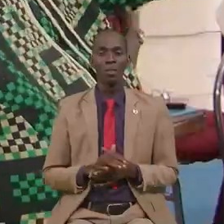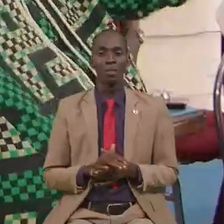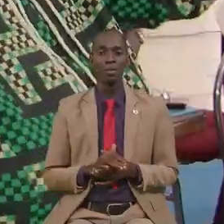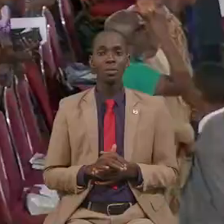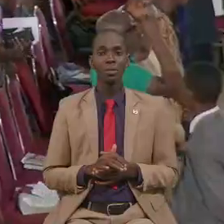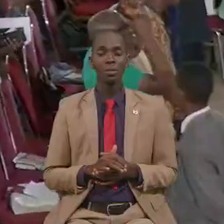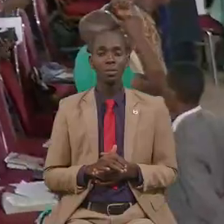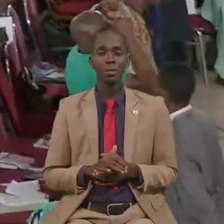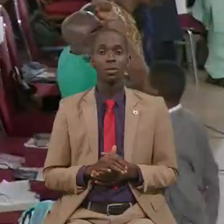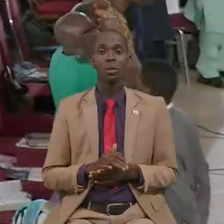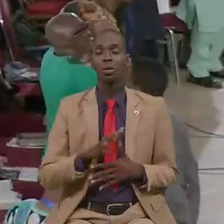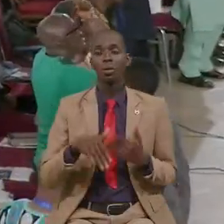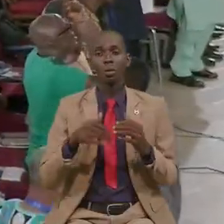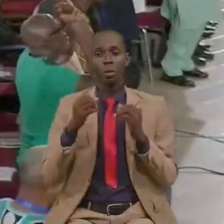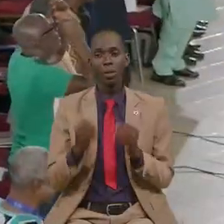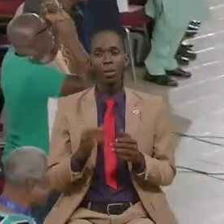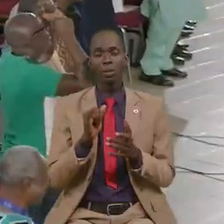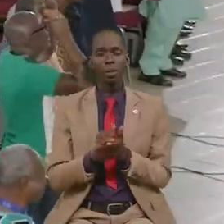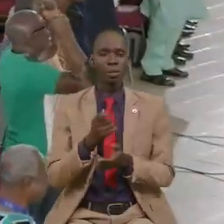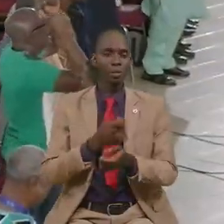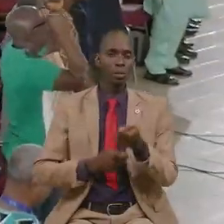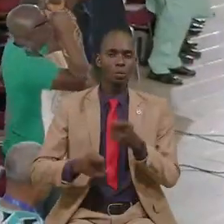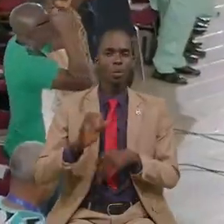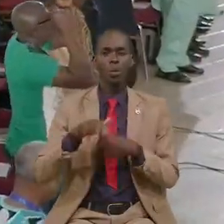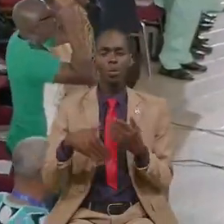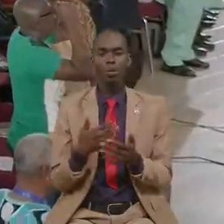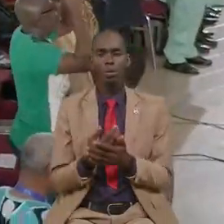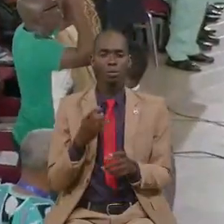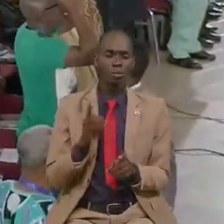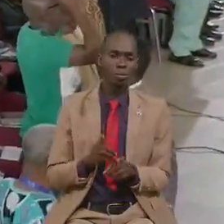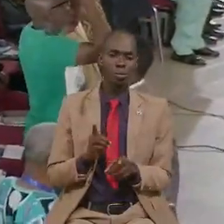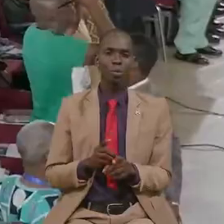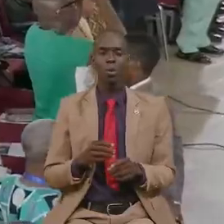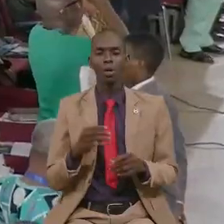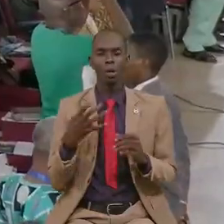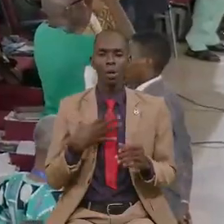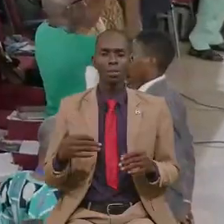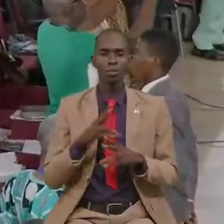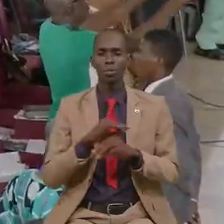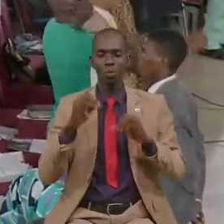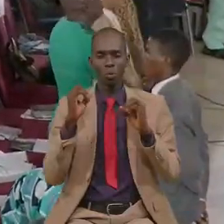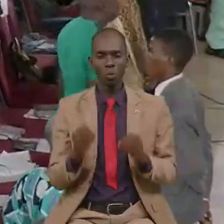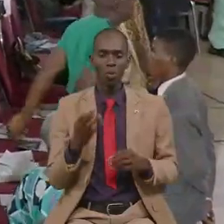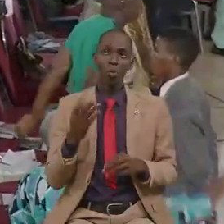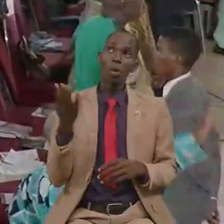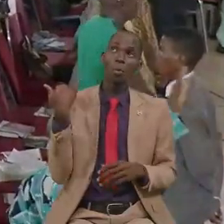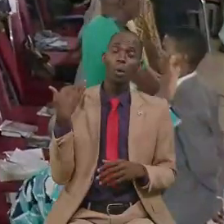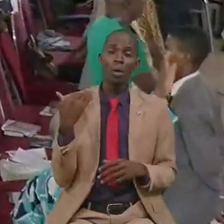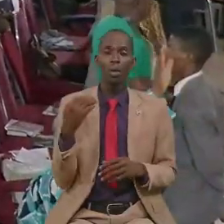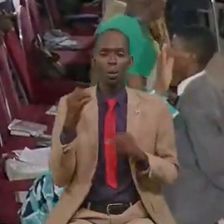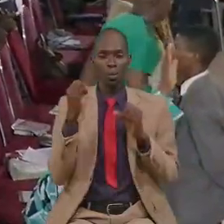that replaces all the impotence, powerlessness of the past. Power from on